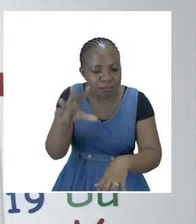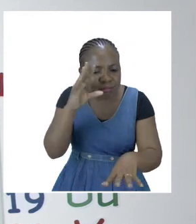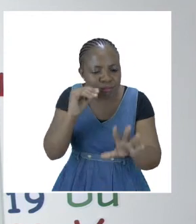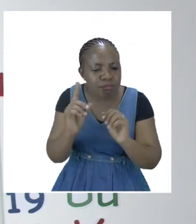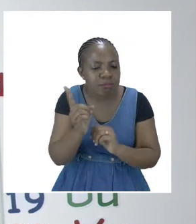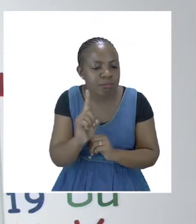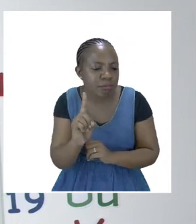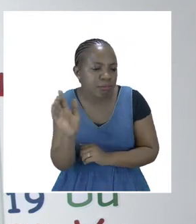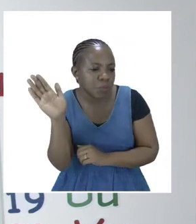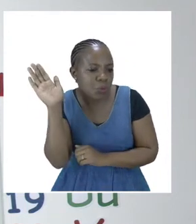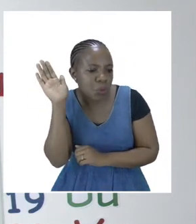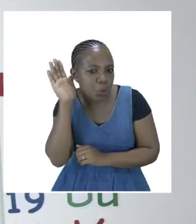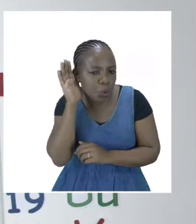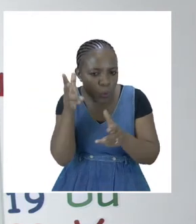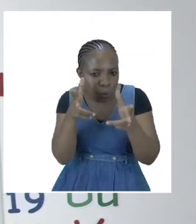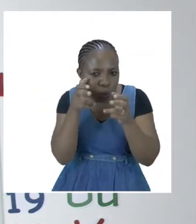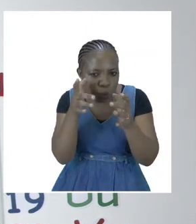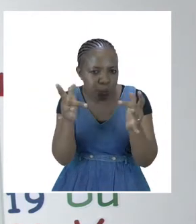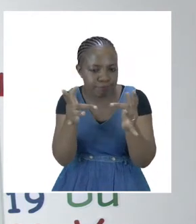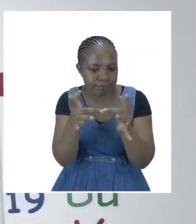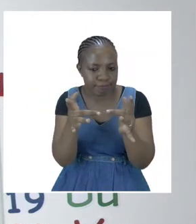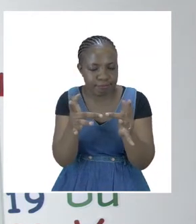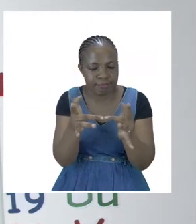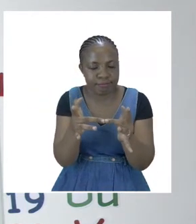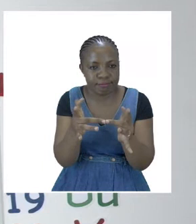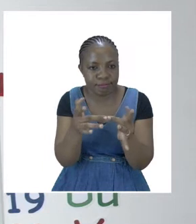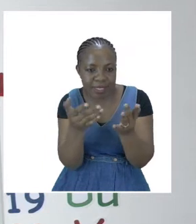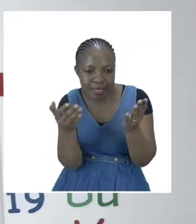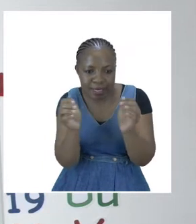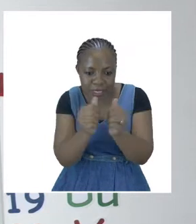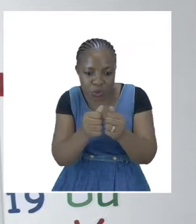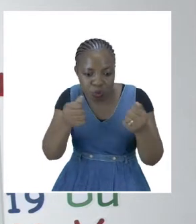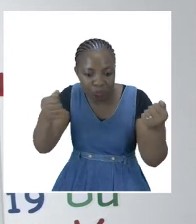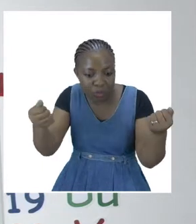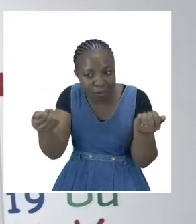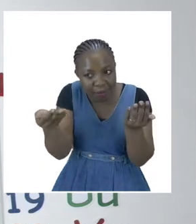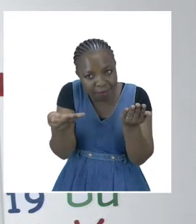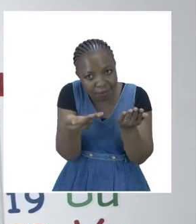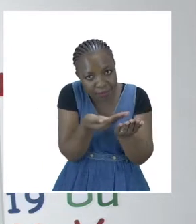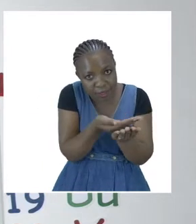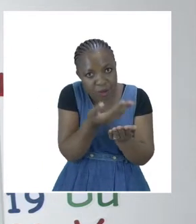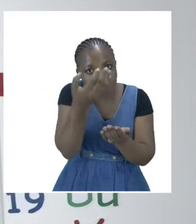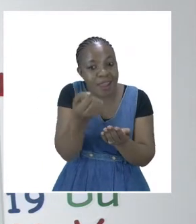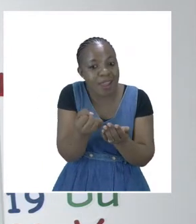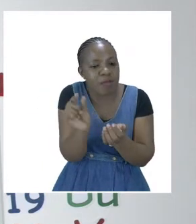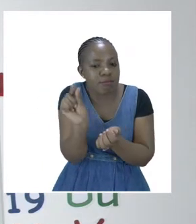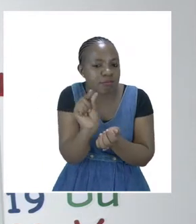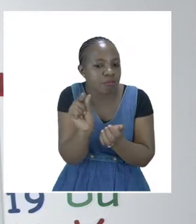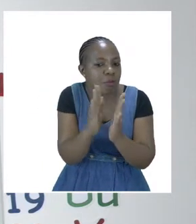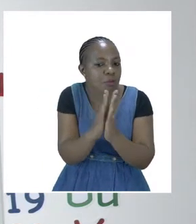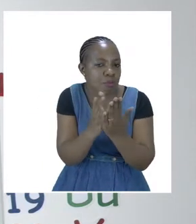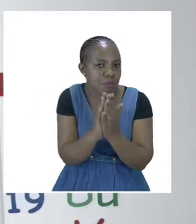or watching online. Inside the newspapers, there is an insert of the lesson